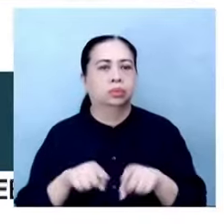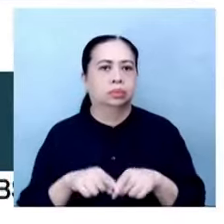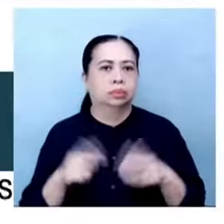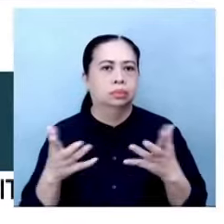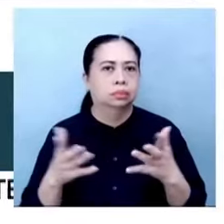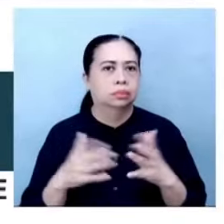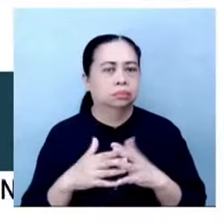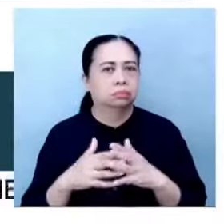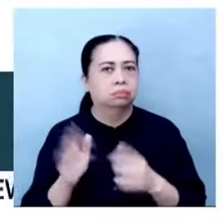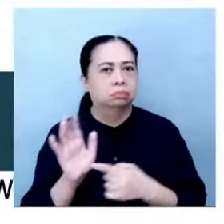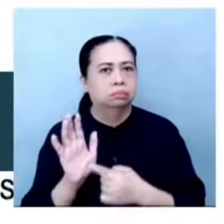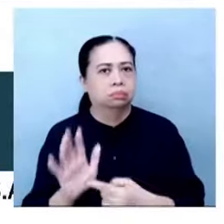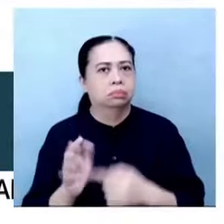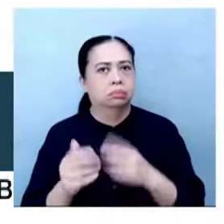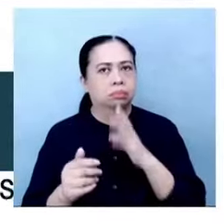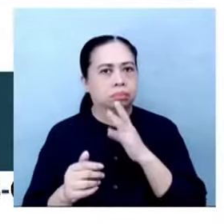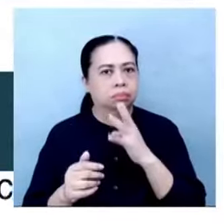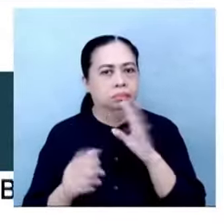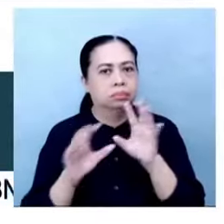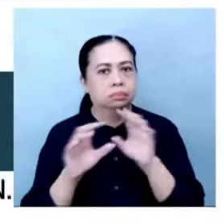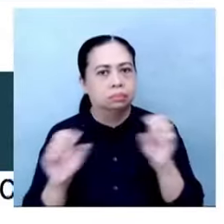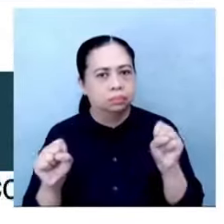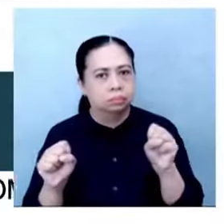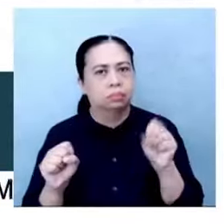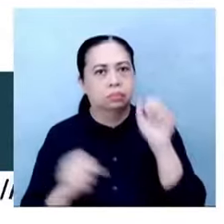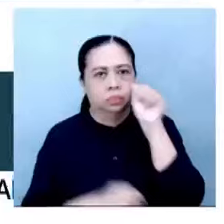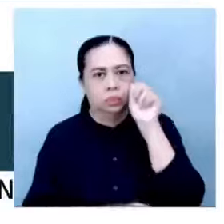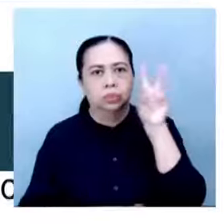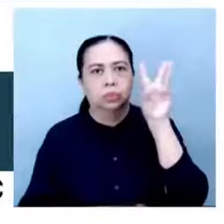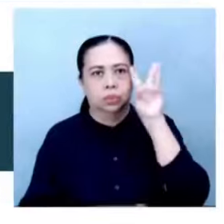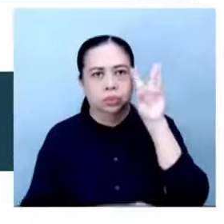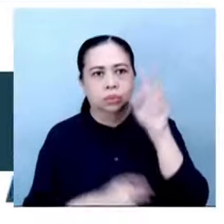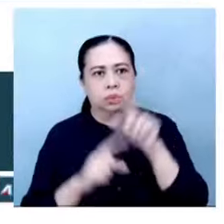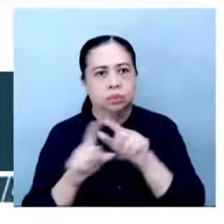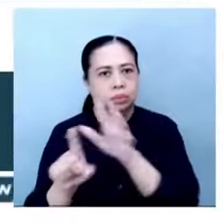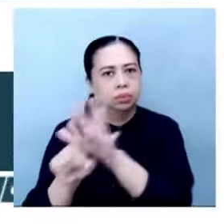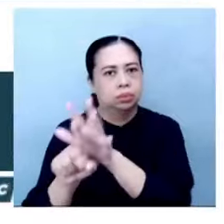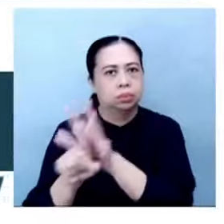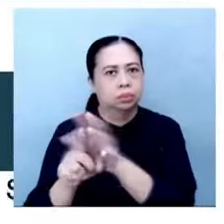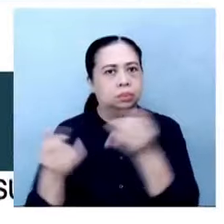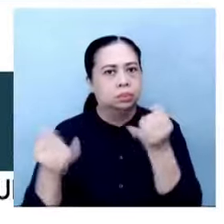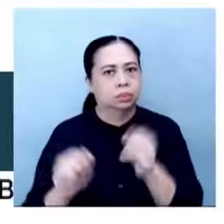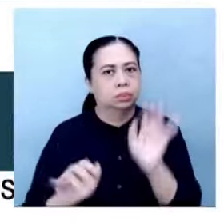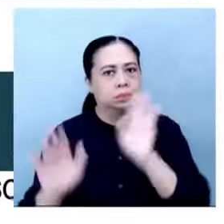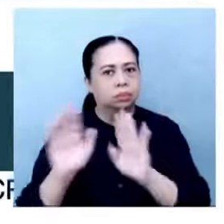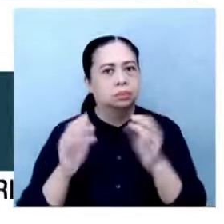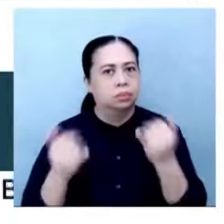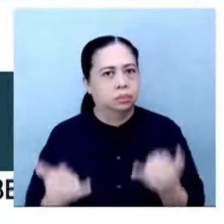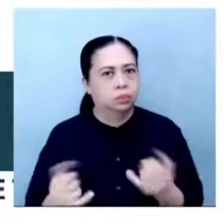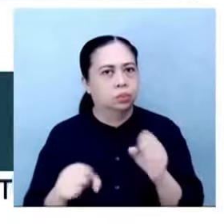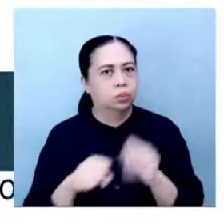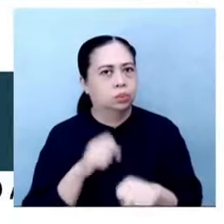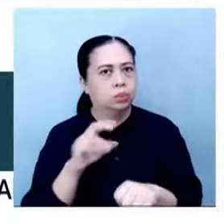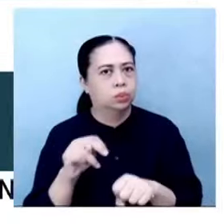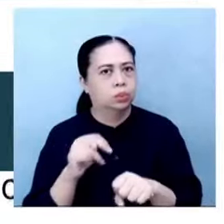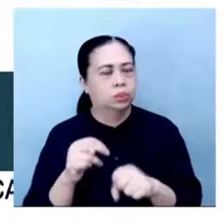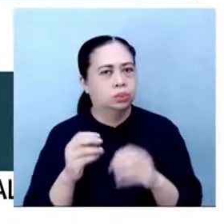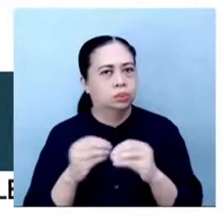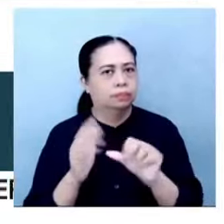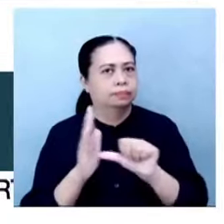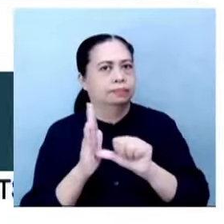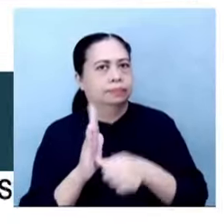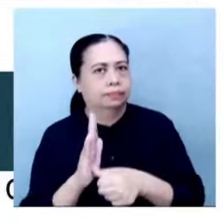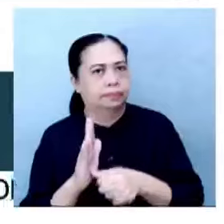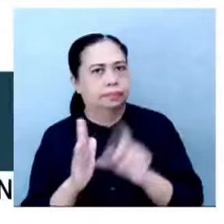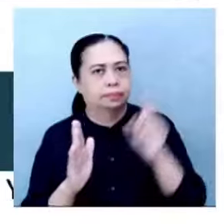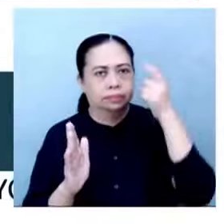apparent in this speech that the president is aware that he has popularity issues now and therefore has to really stress what his